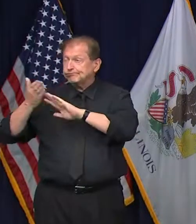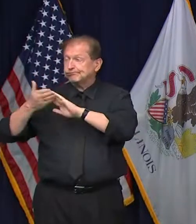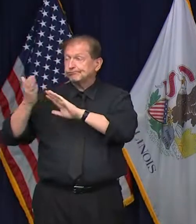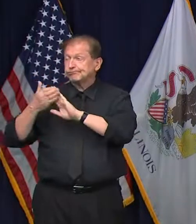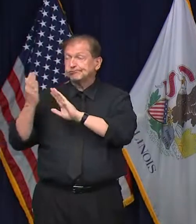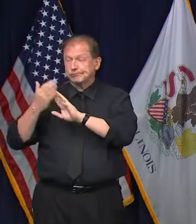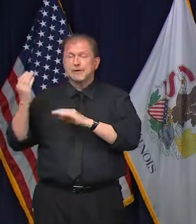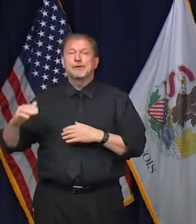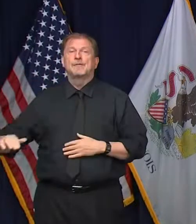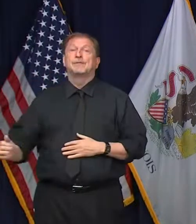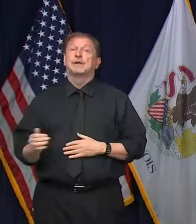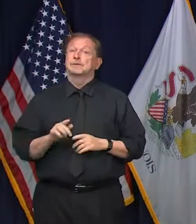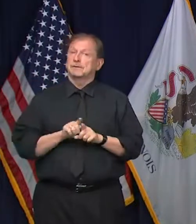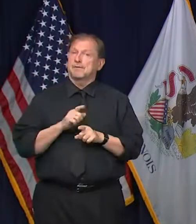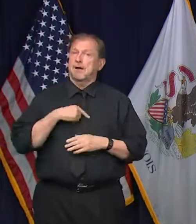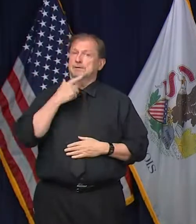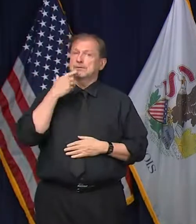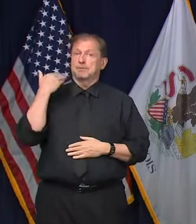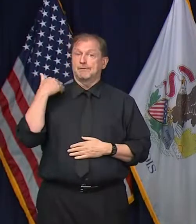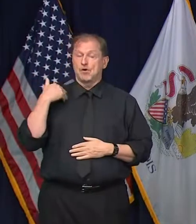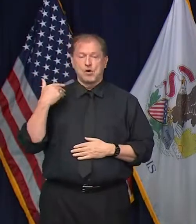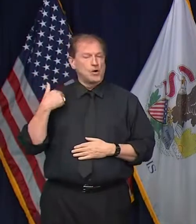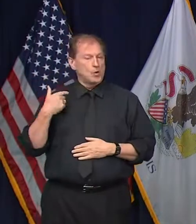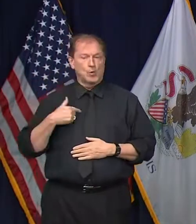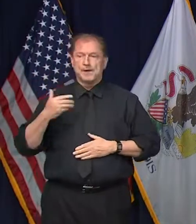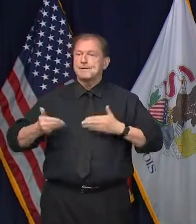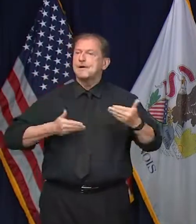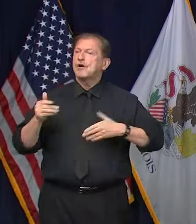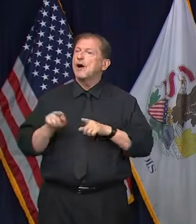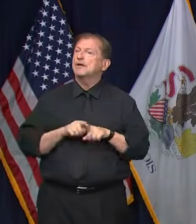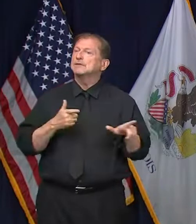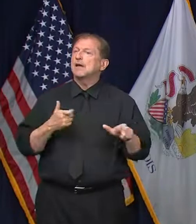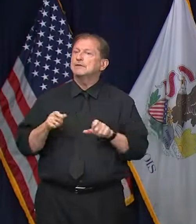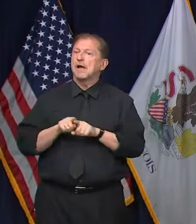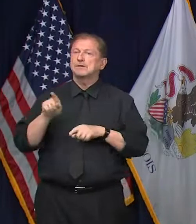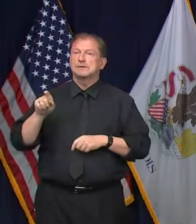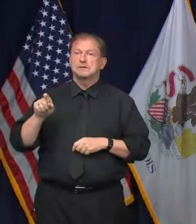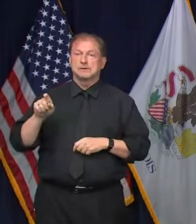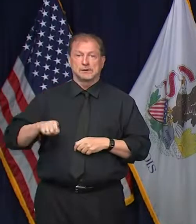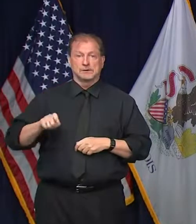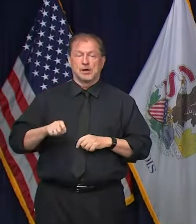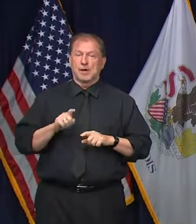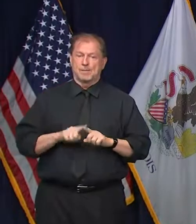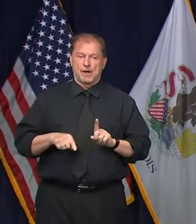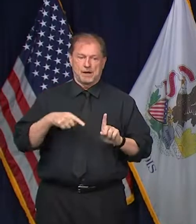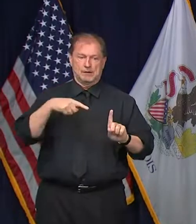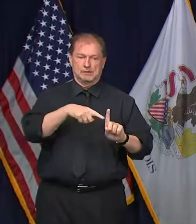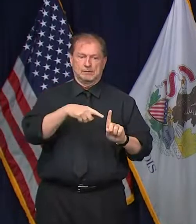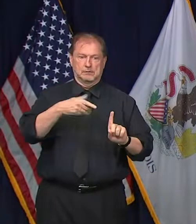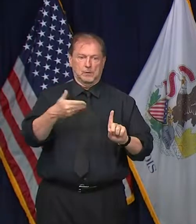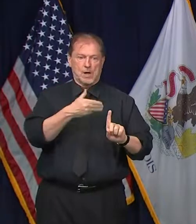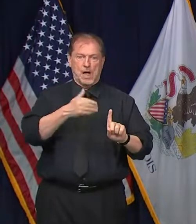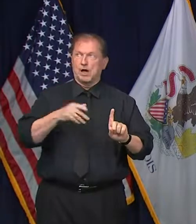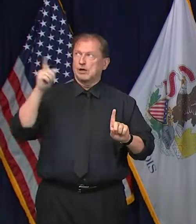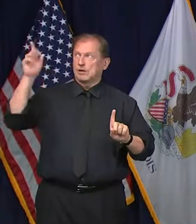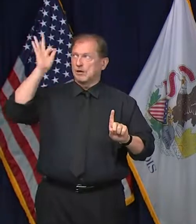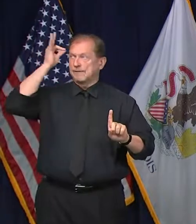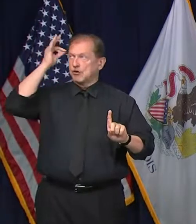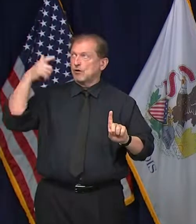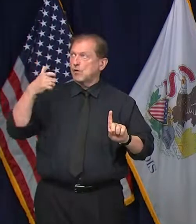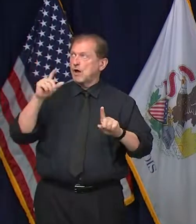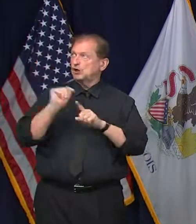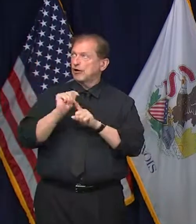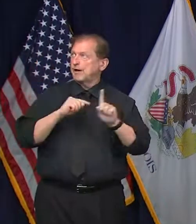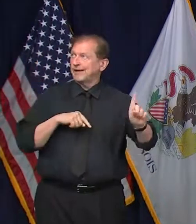just a moment ago, we're bringing people on as fast as we can, but again, with the requirements for, the federal